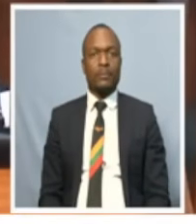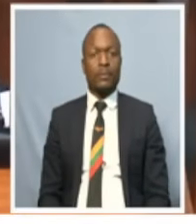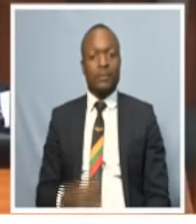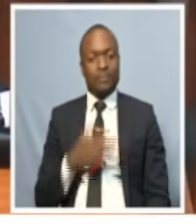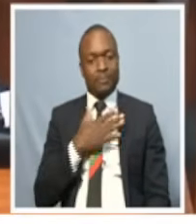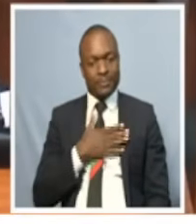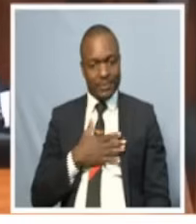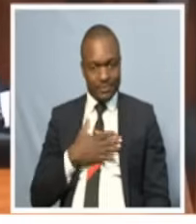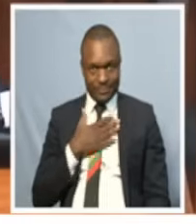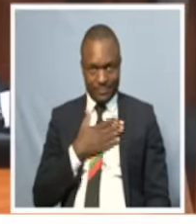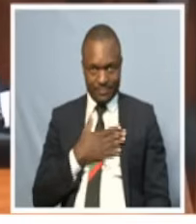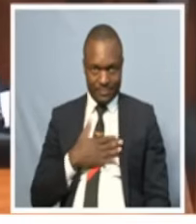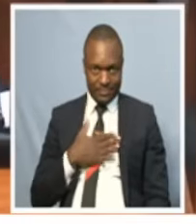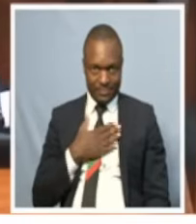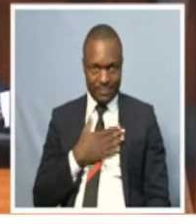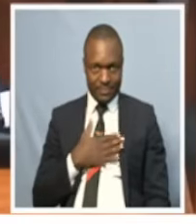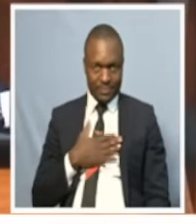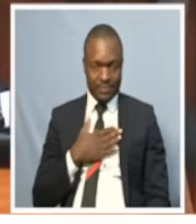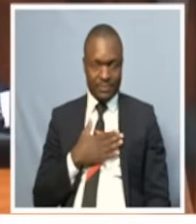Please,